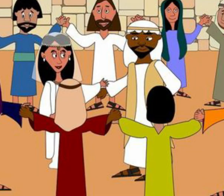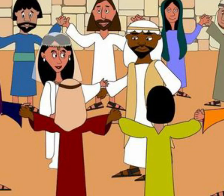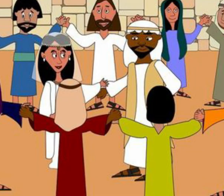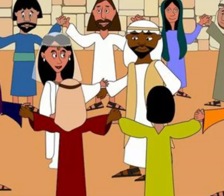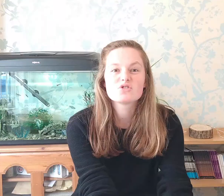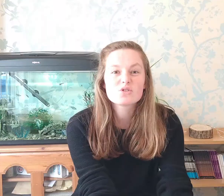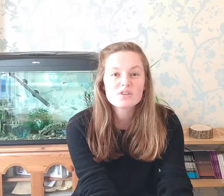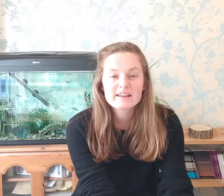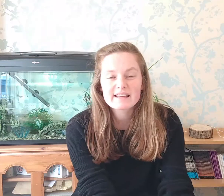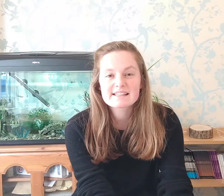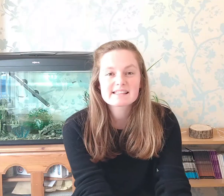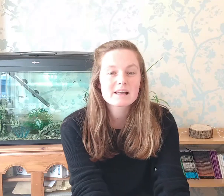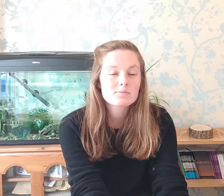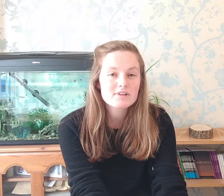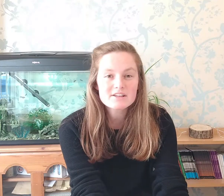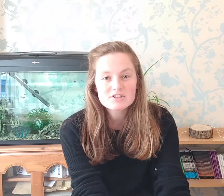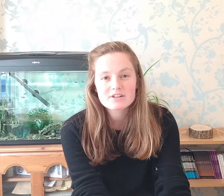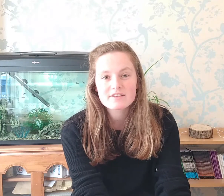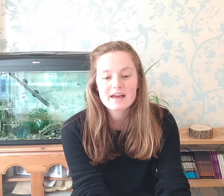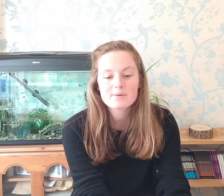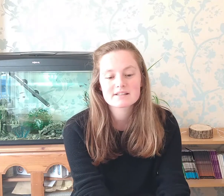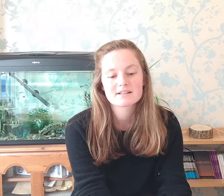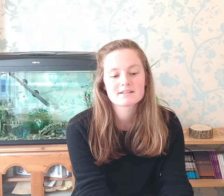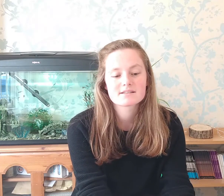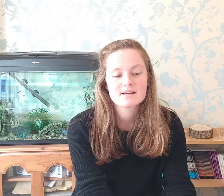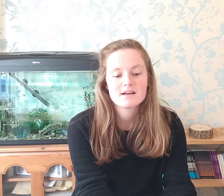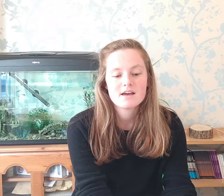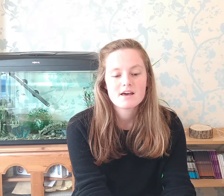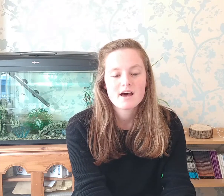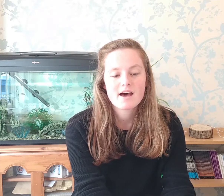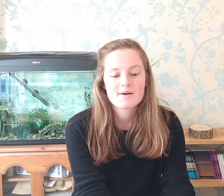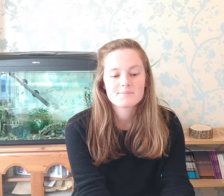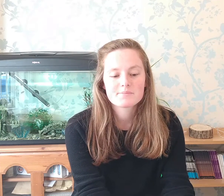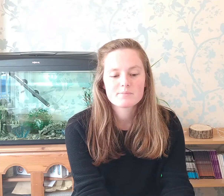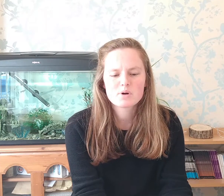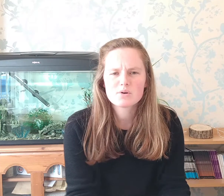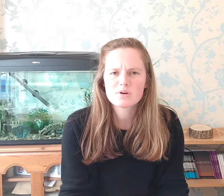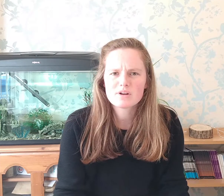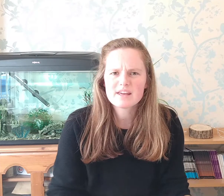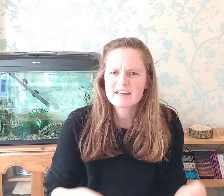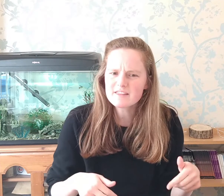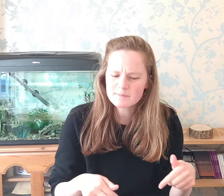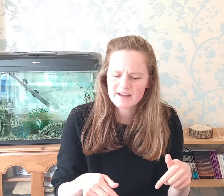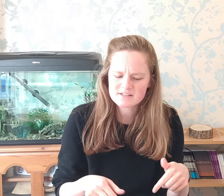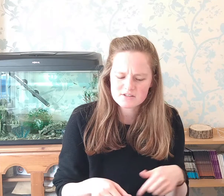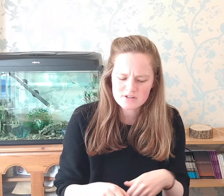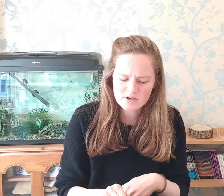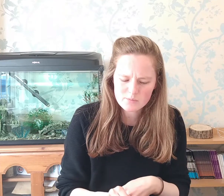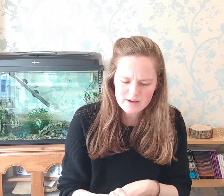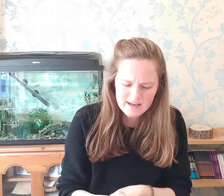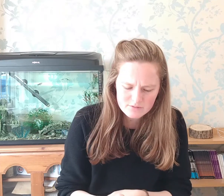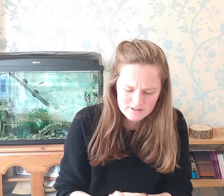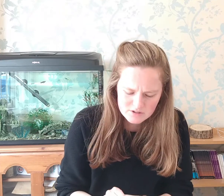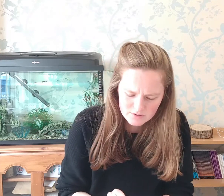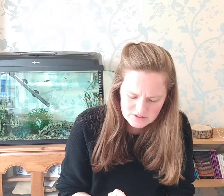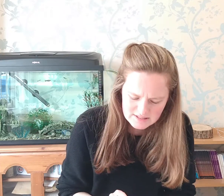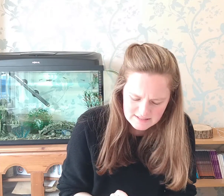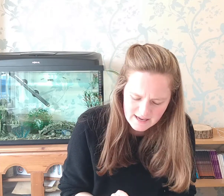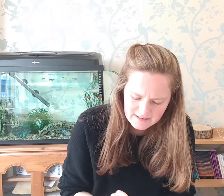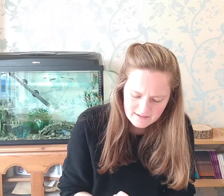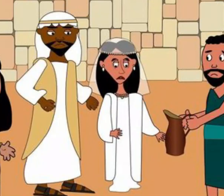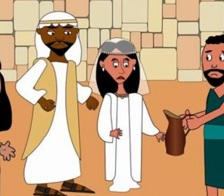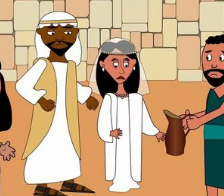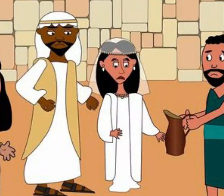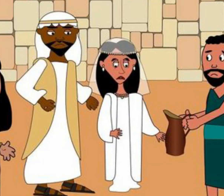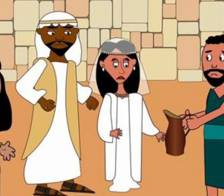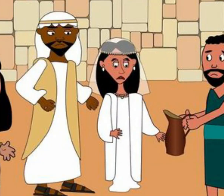that symbolises joy and celebration at their weddings. But in the passage that we had read to us